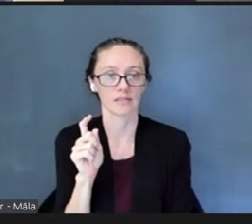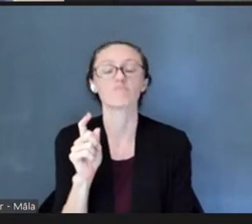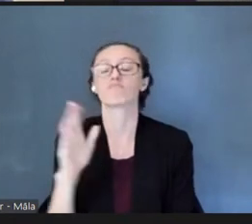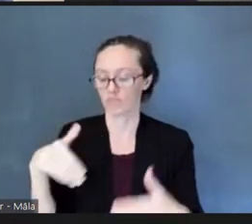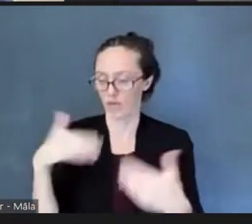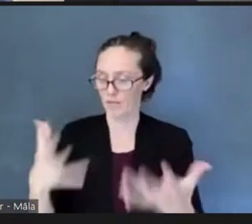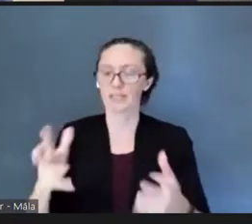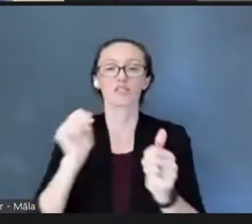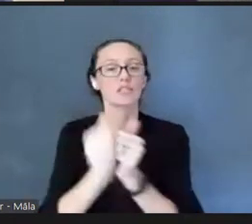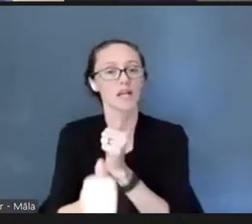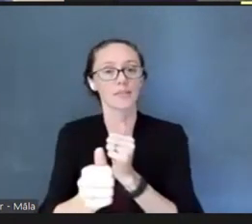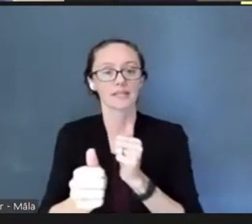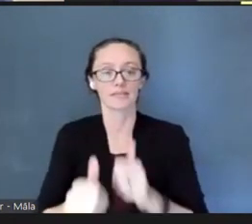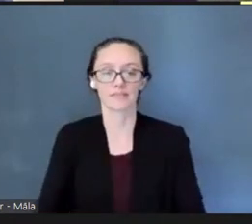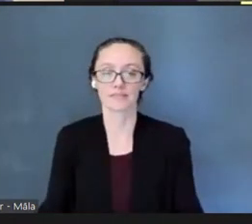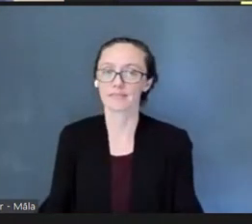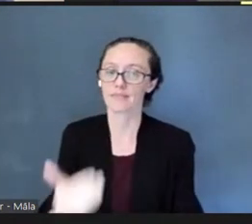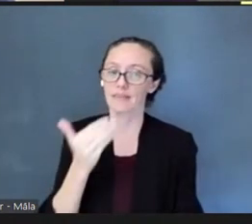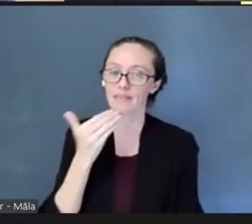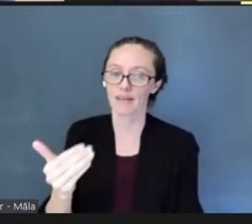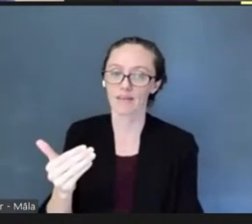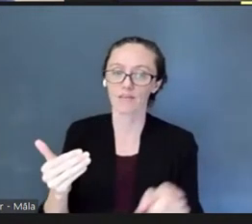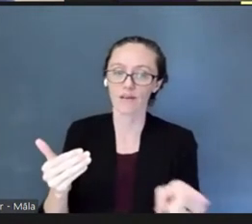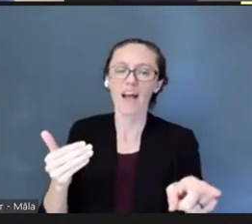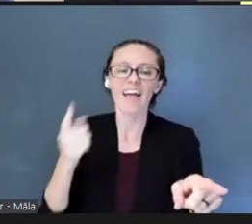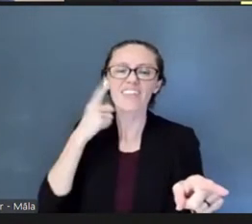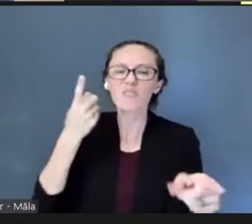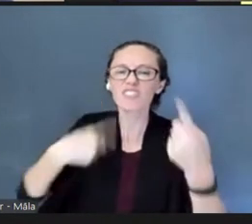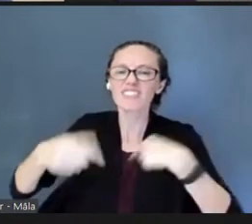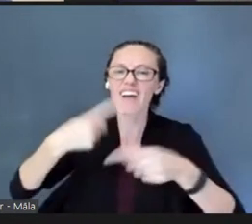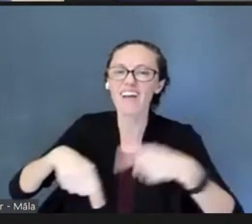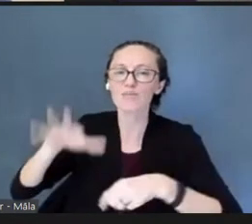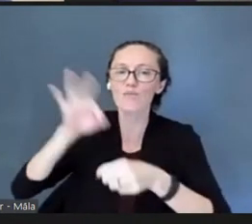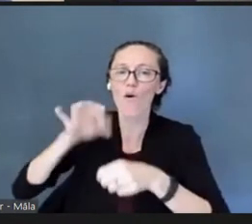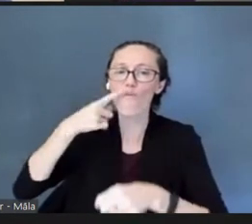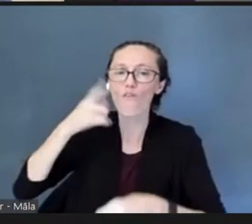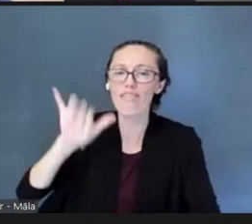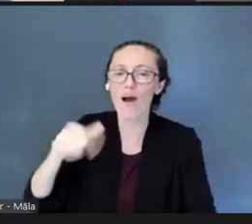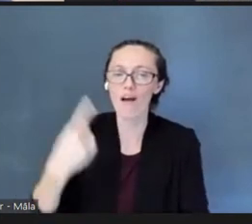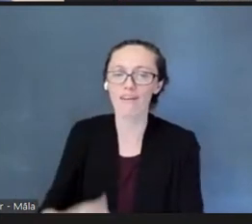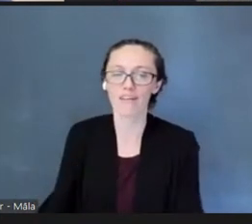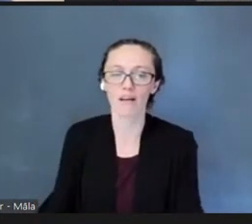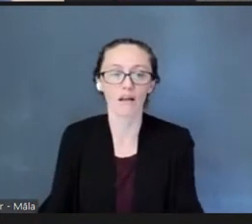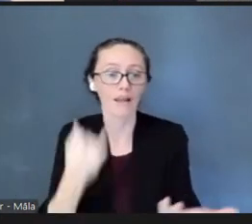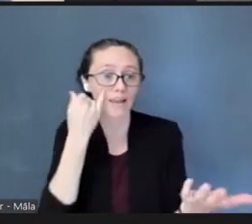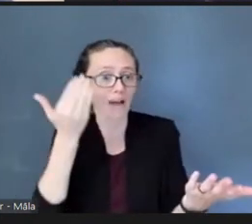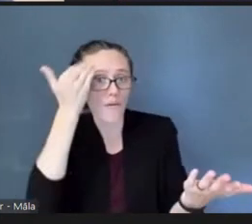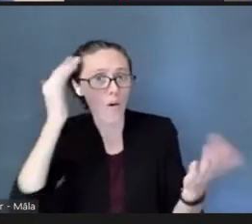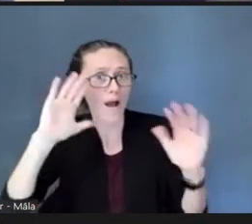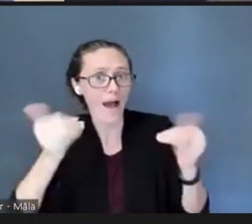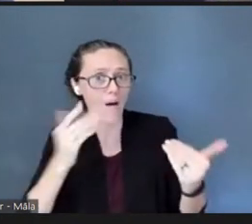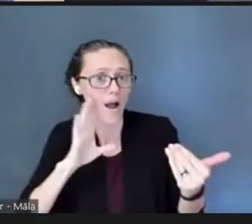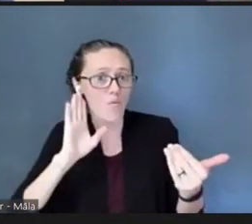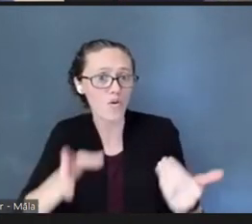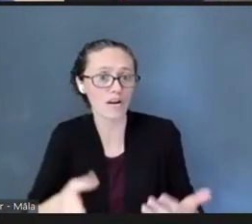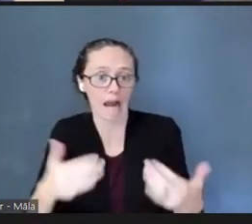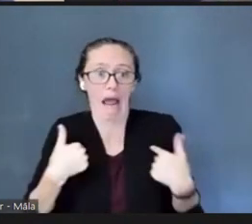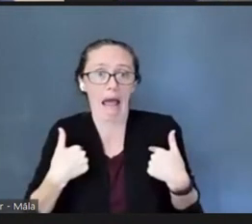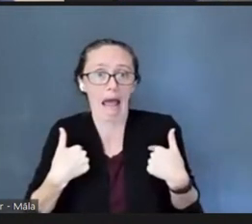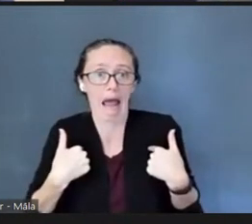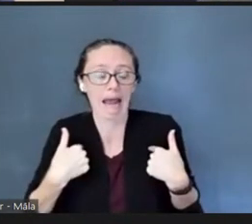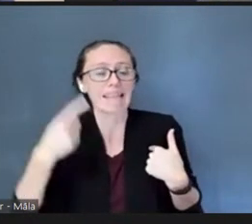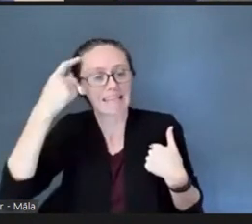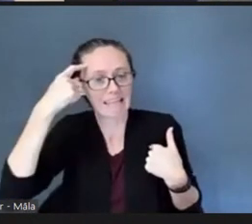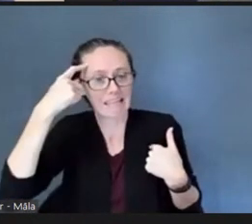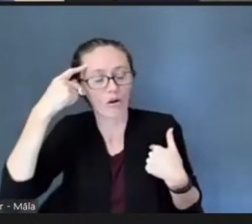Recommendation adopted. All right, thank you. You sign to vote on this one. If I knew how, I would. I can't, I think I did,